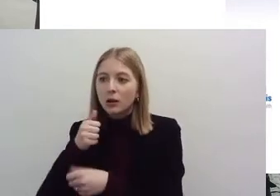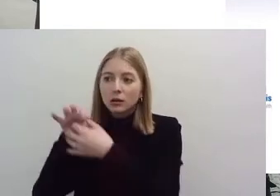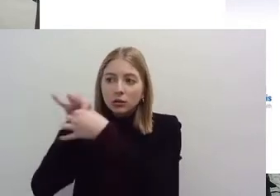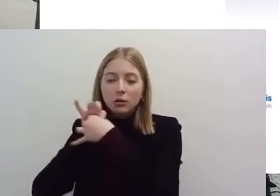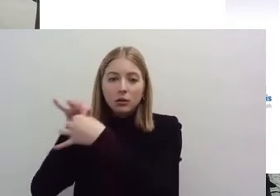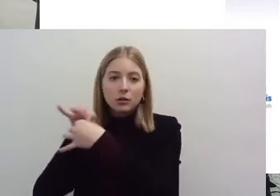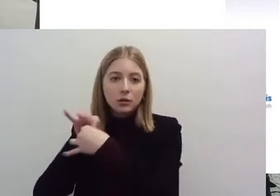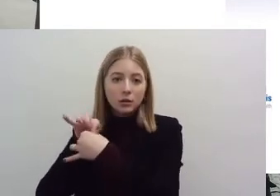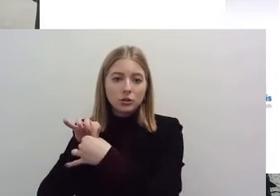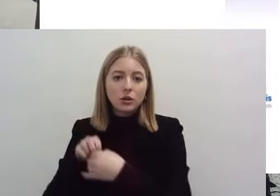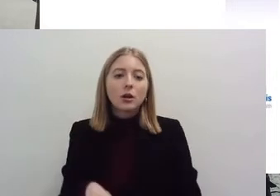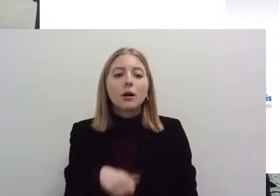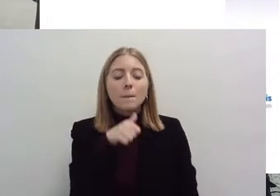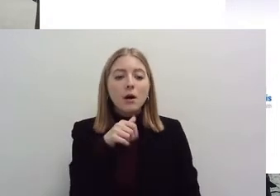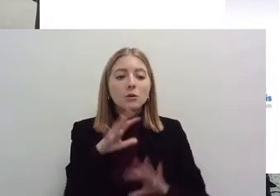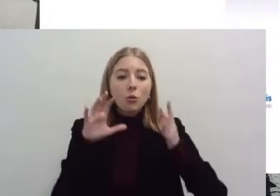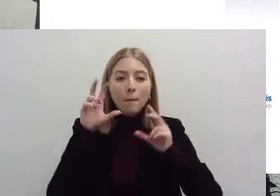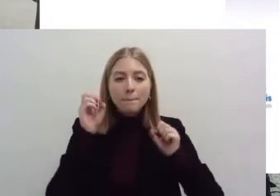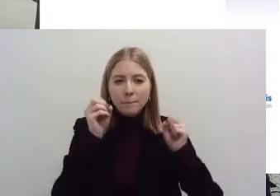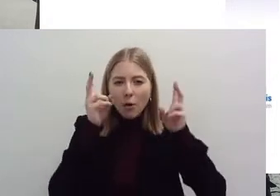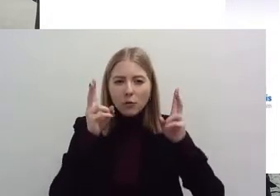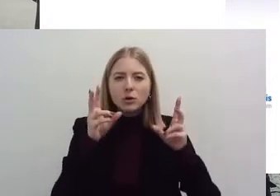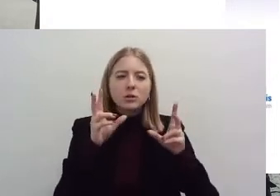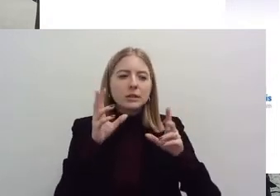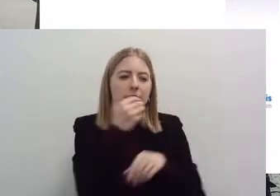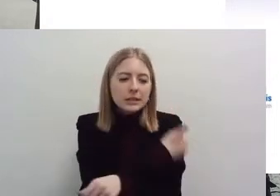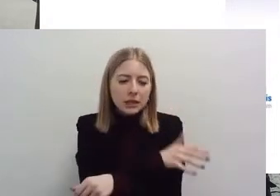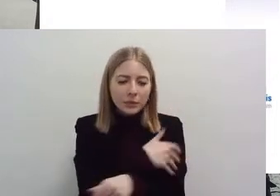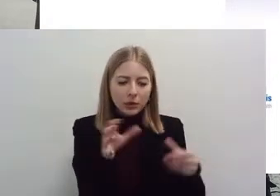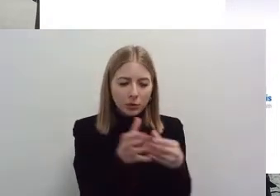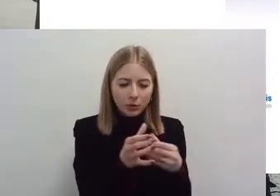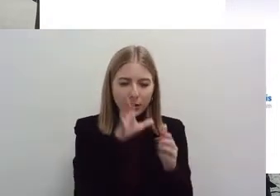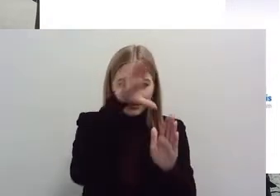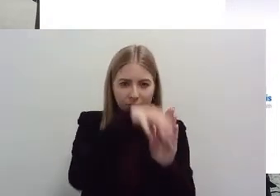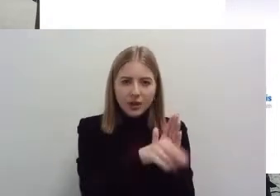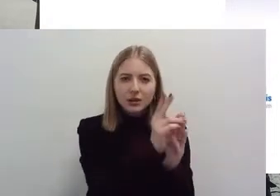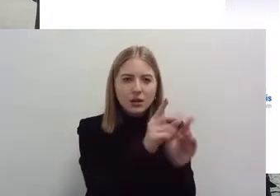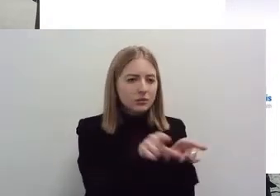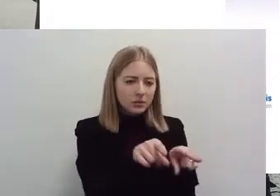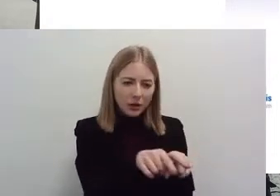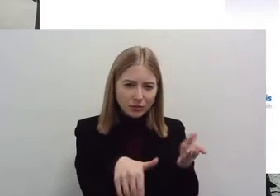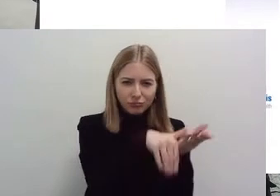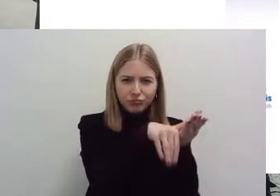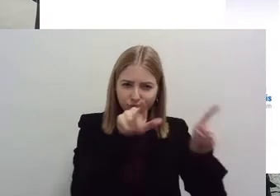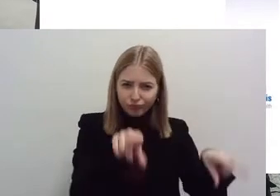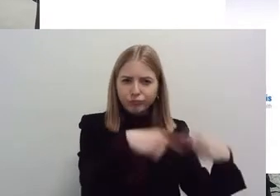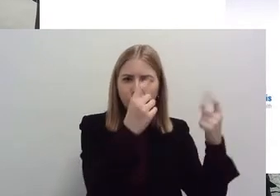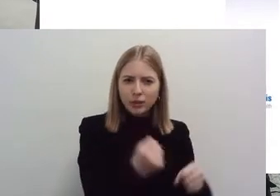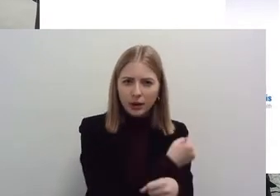on supporting mental health and emotional bonding between parents and infants. So this is a very strong component of the